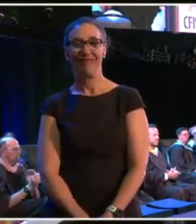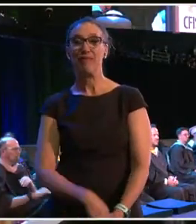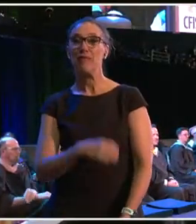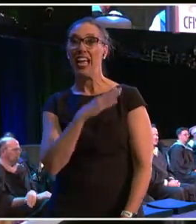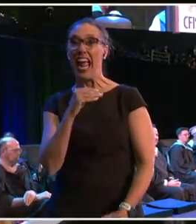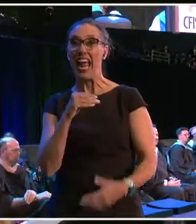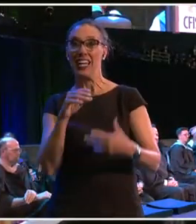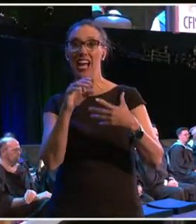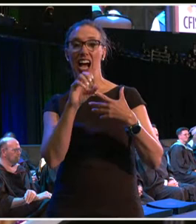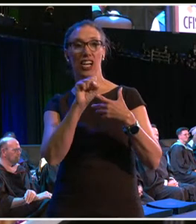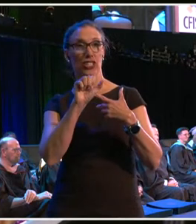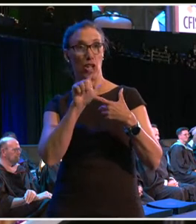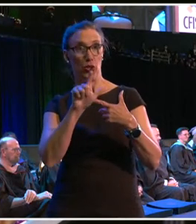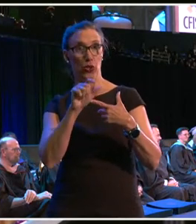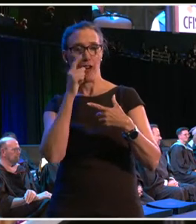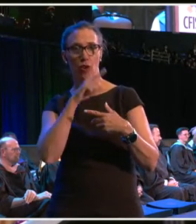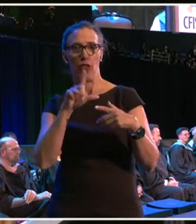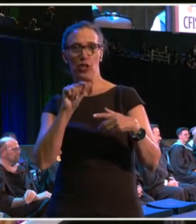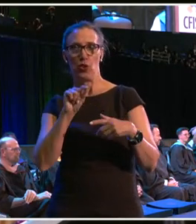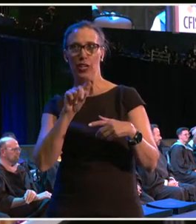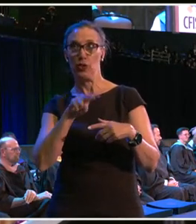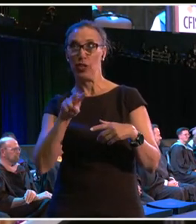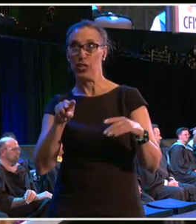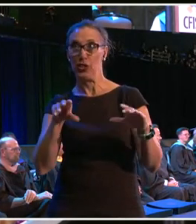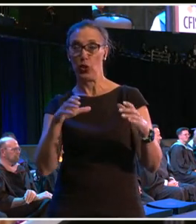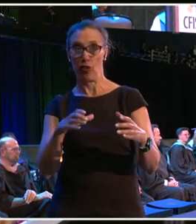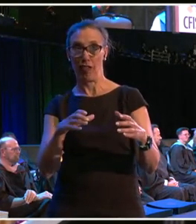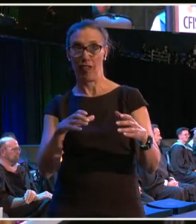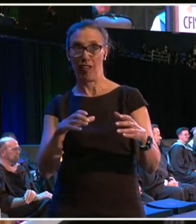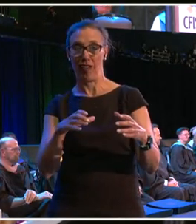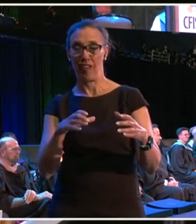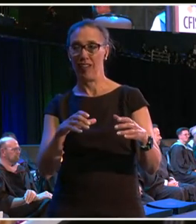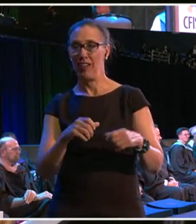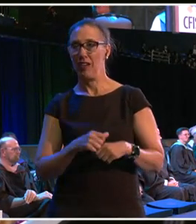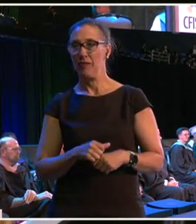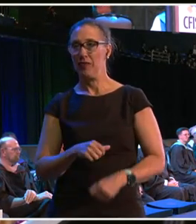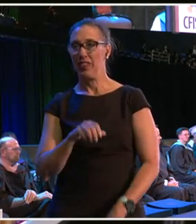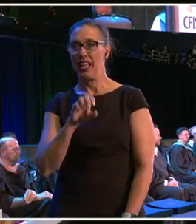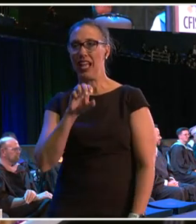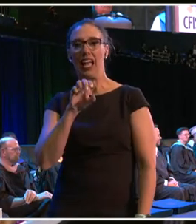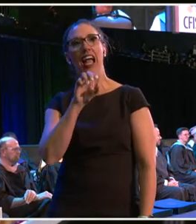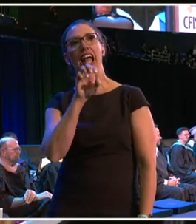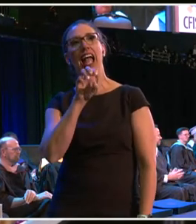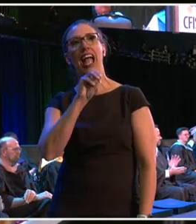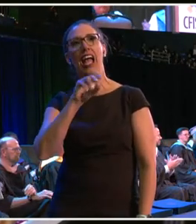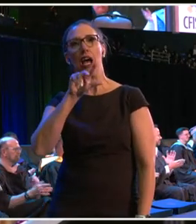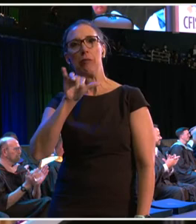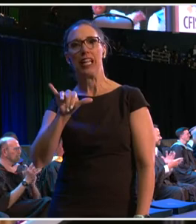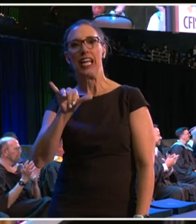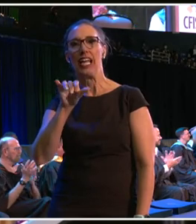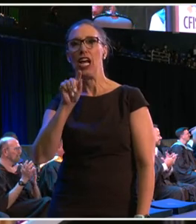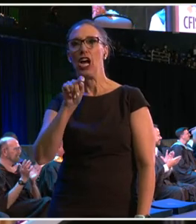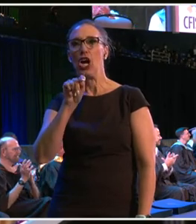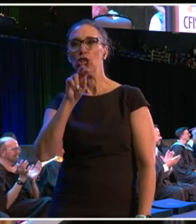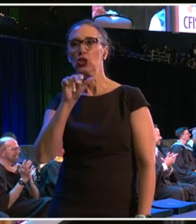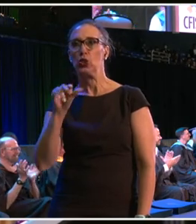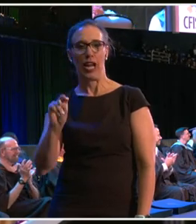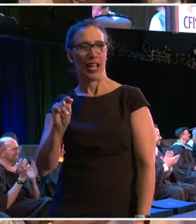And our salutatorian for the 2022 graduating class, Miss Emily Trin, would you please